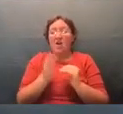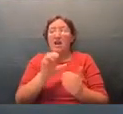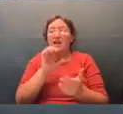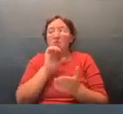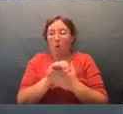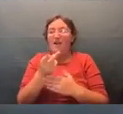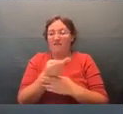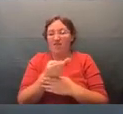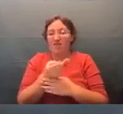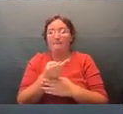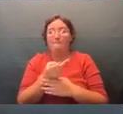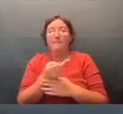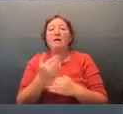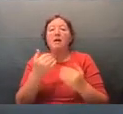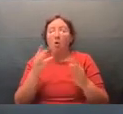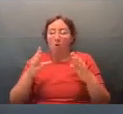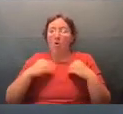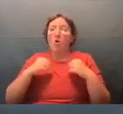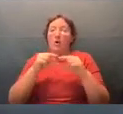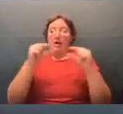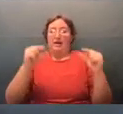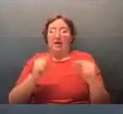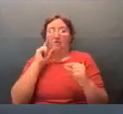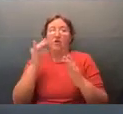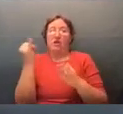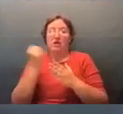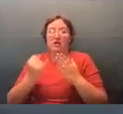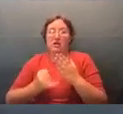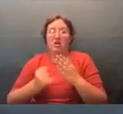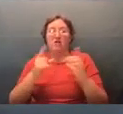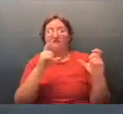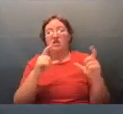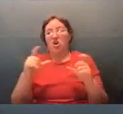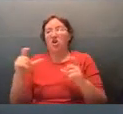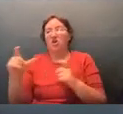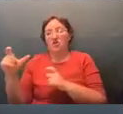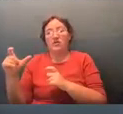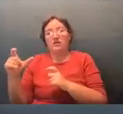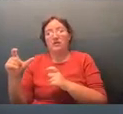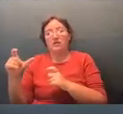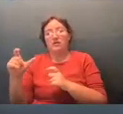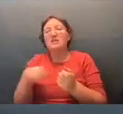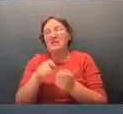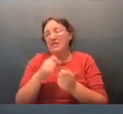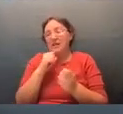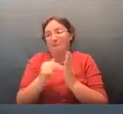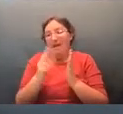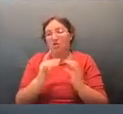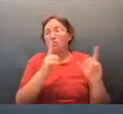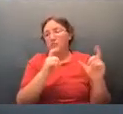Barbara, had a gallery of his artwork, photography, that to be more precise with